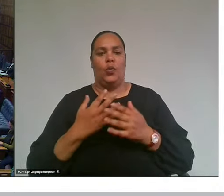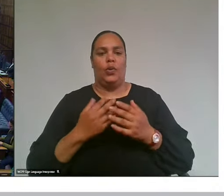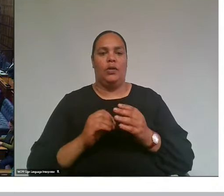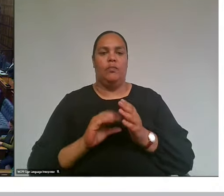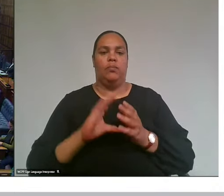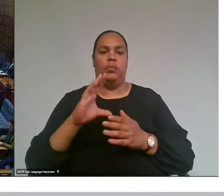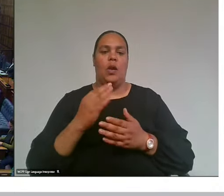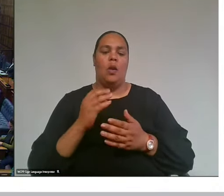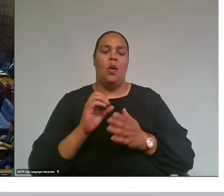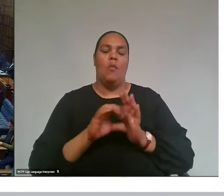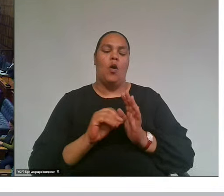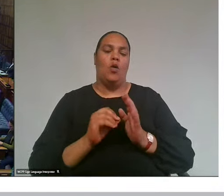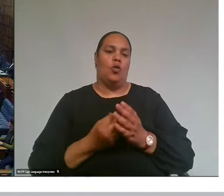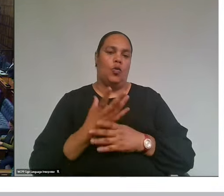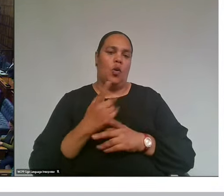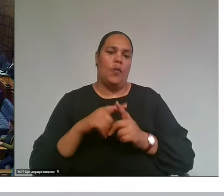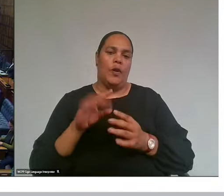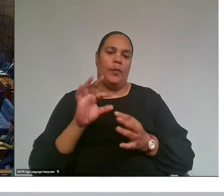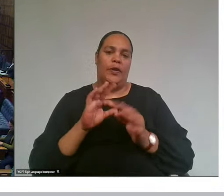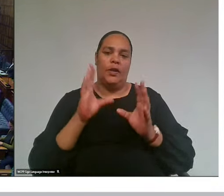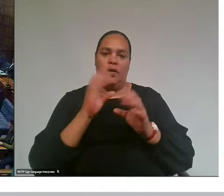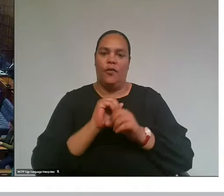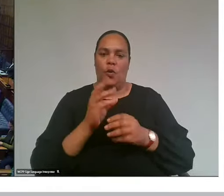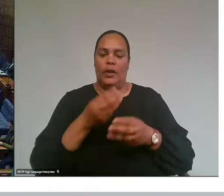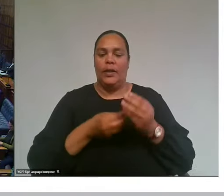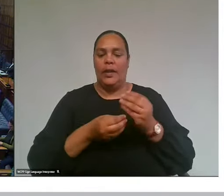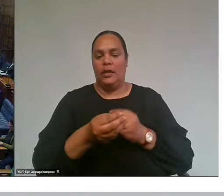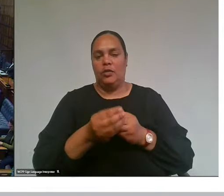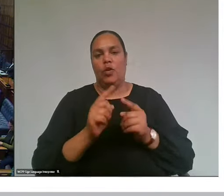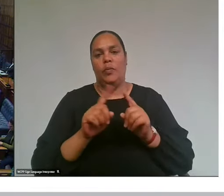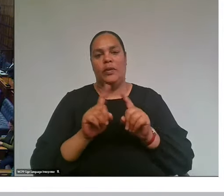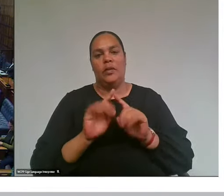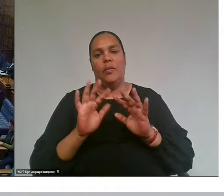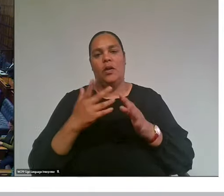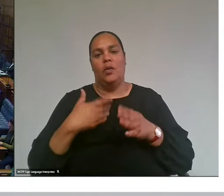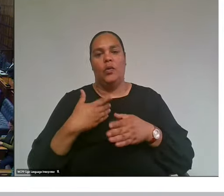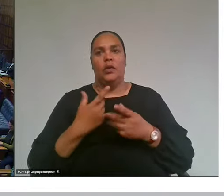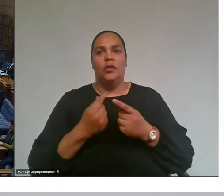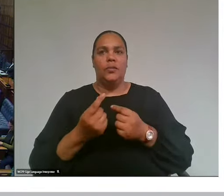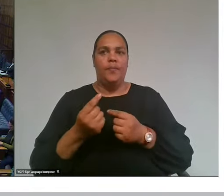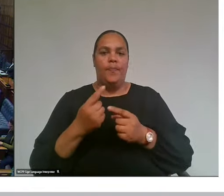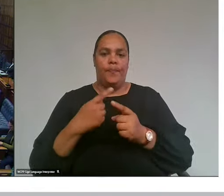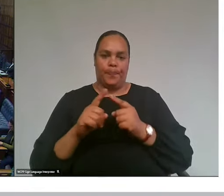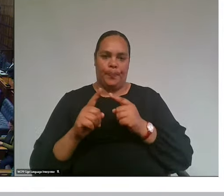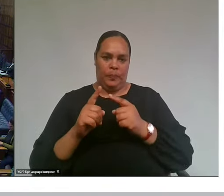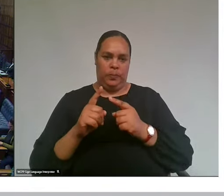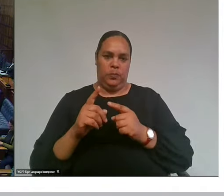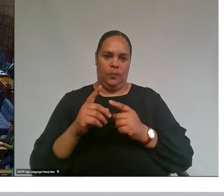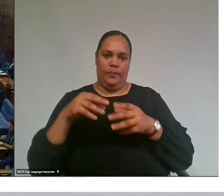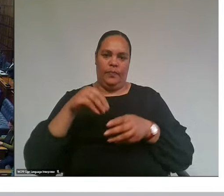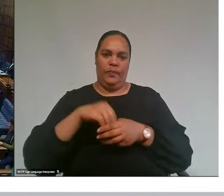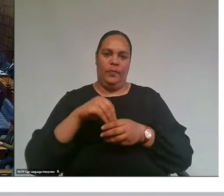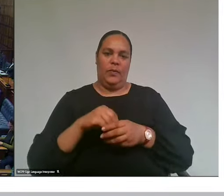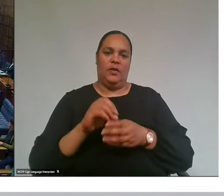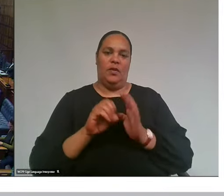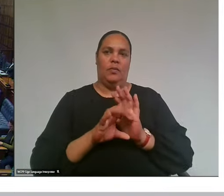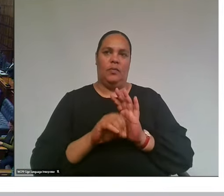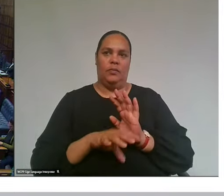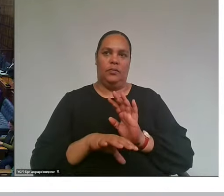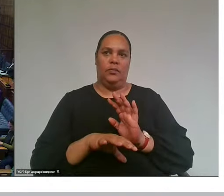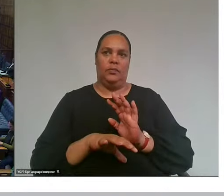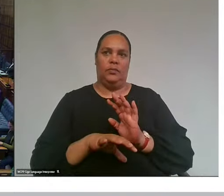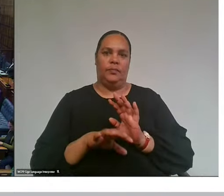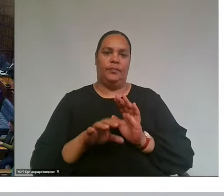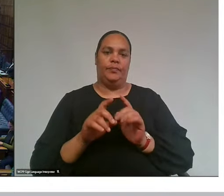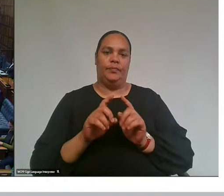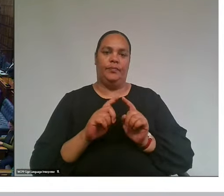market growth and with a particular focus on exports but also how do we optimize domestic uh markets um and